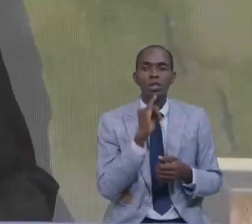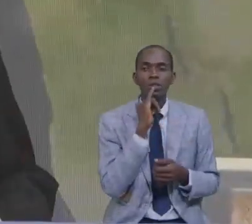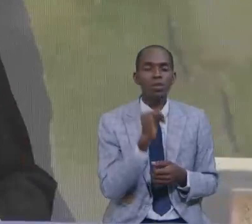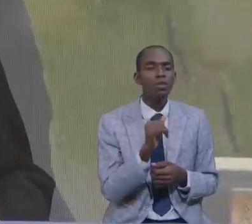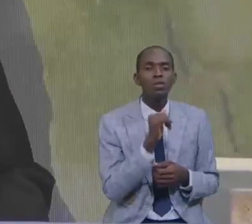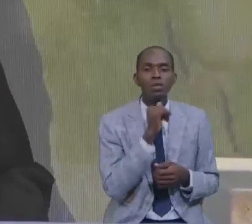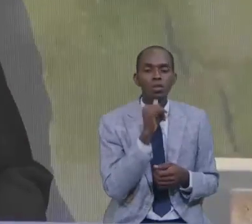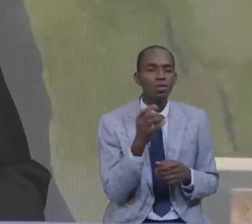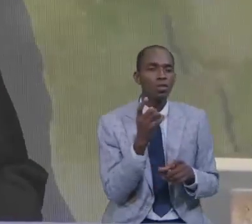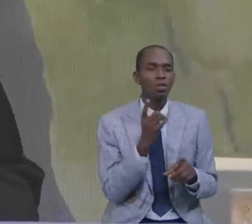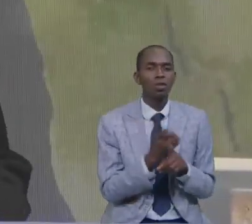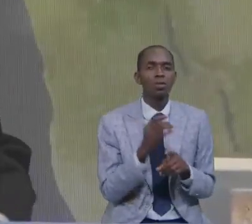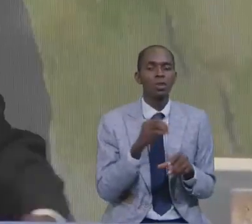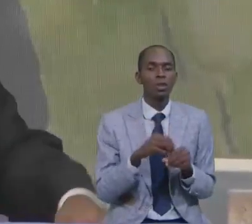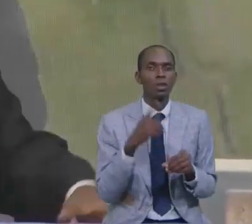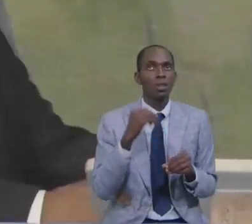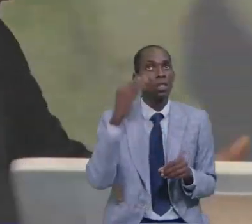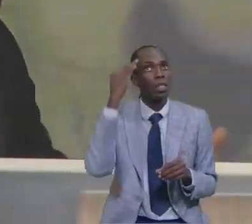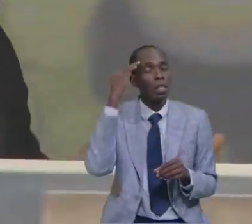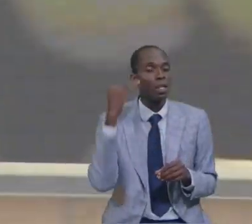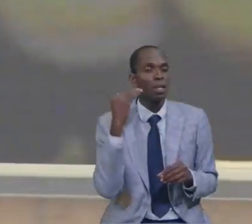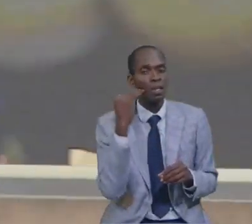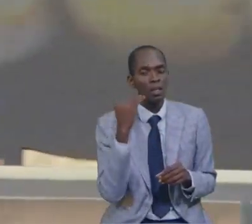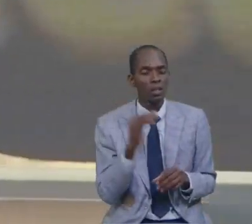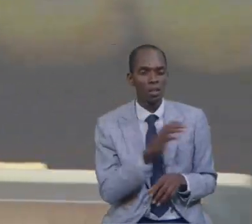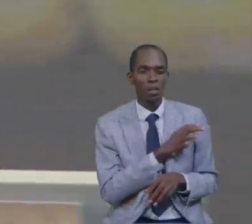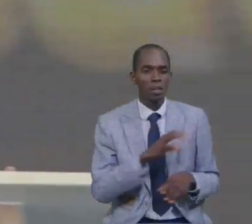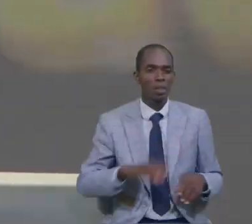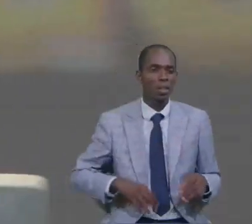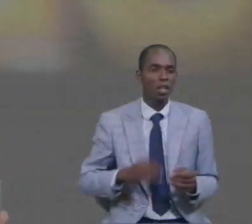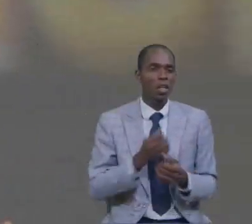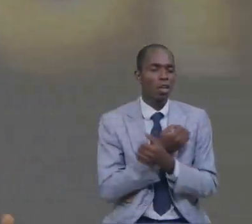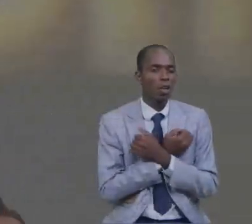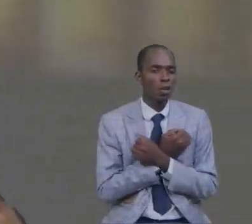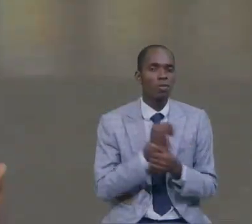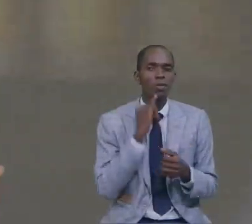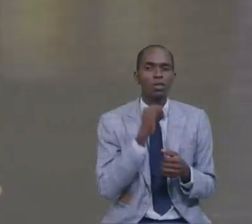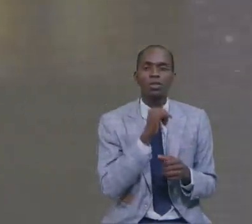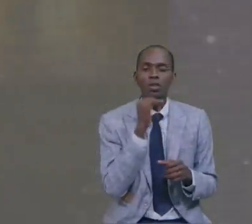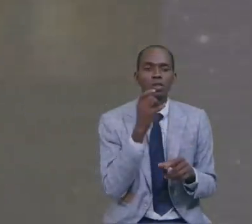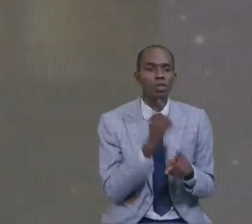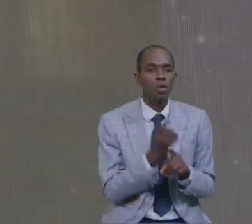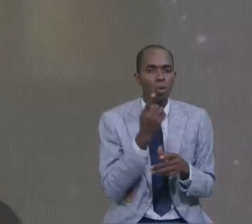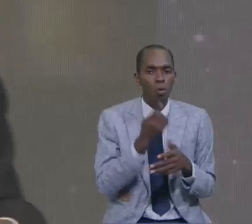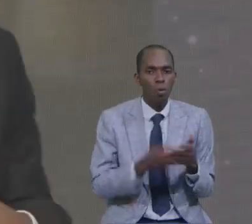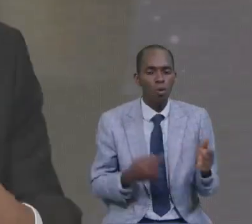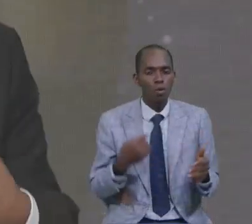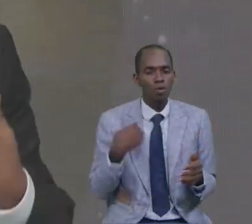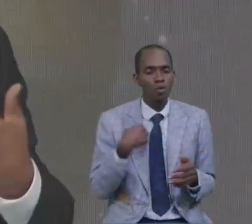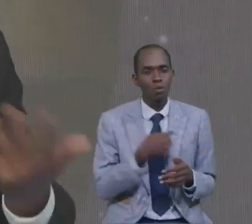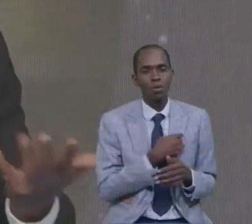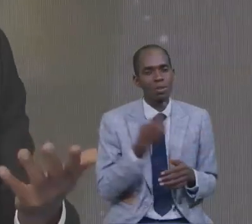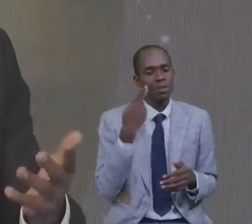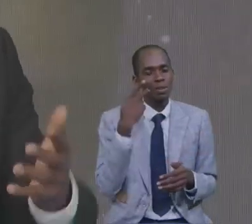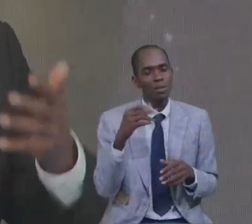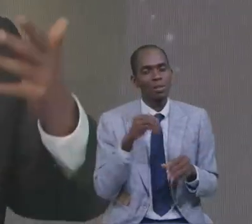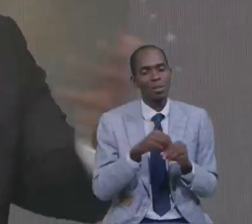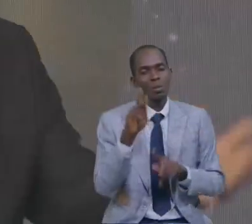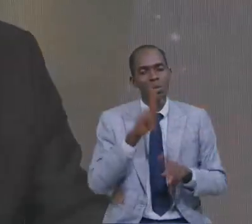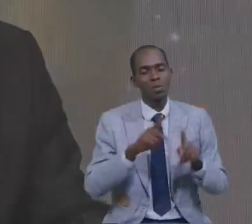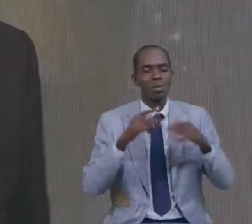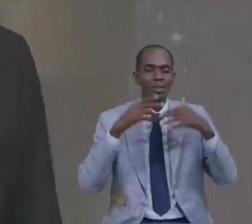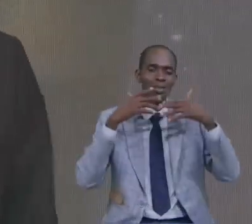artificial smile. Christ's love is not a pretending